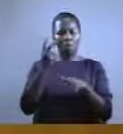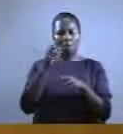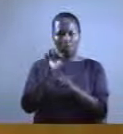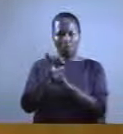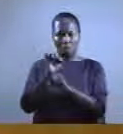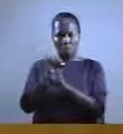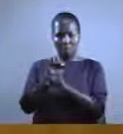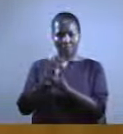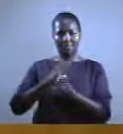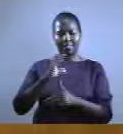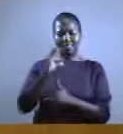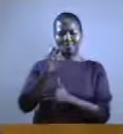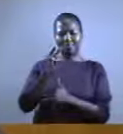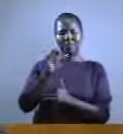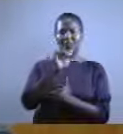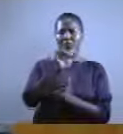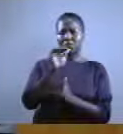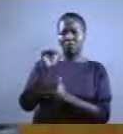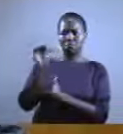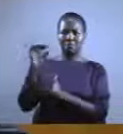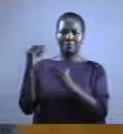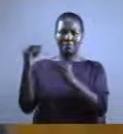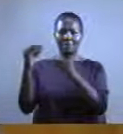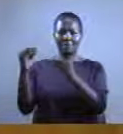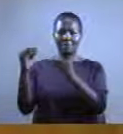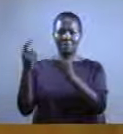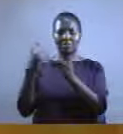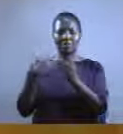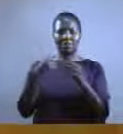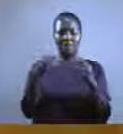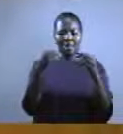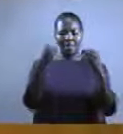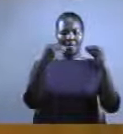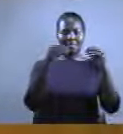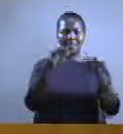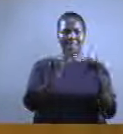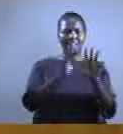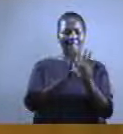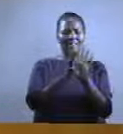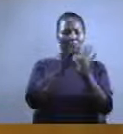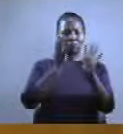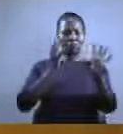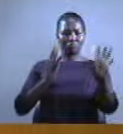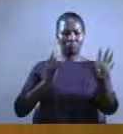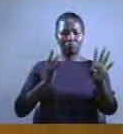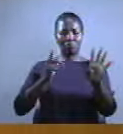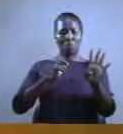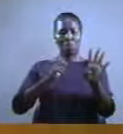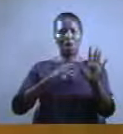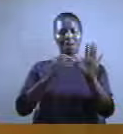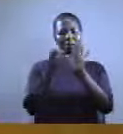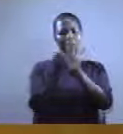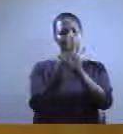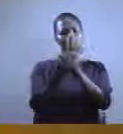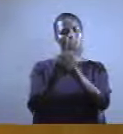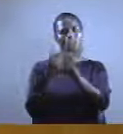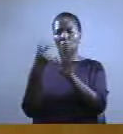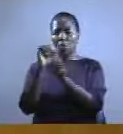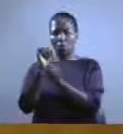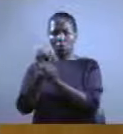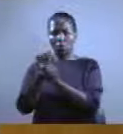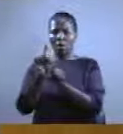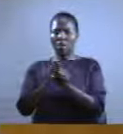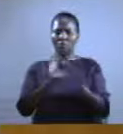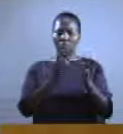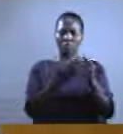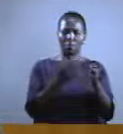potential employers. They're queuing at business premises, they are answering advertisements for vacancies, or asking friends and